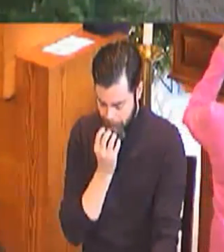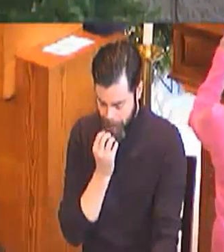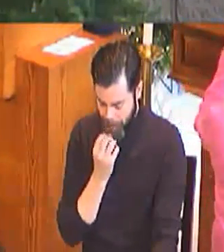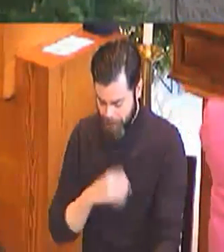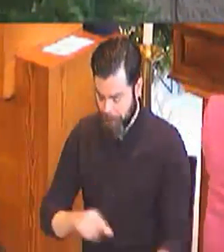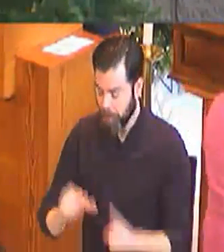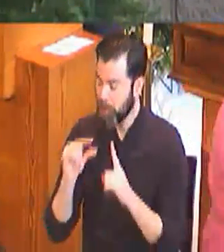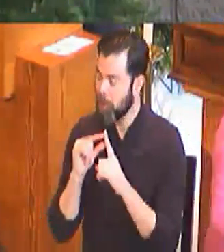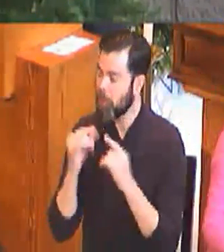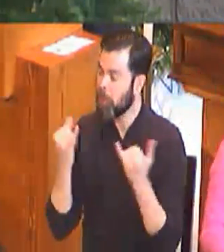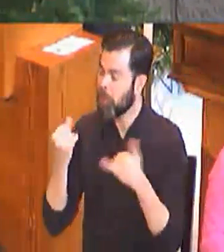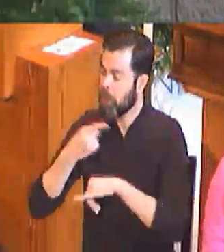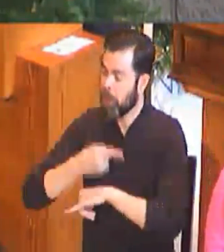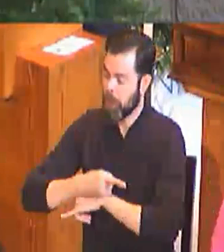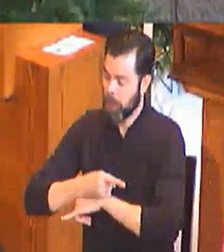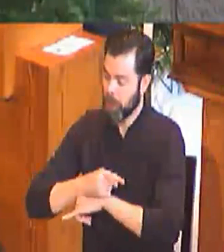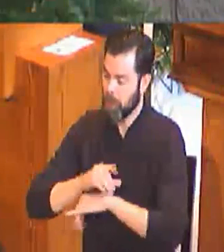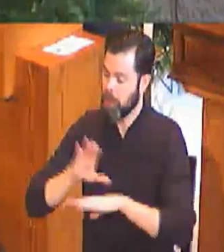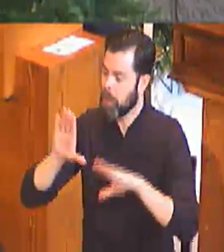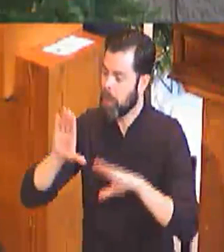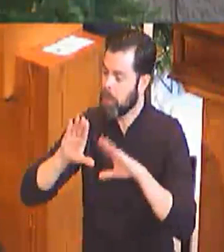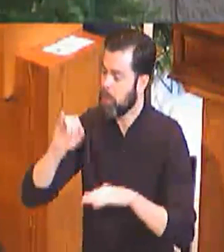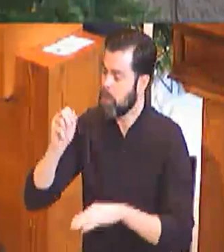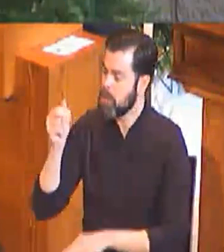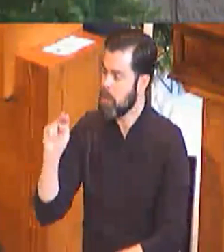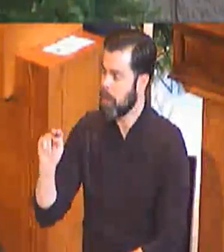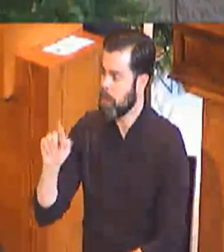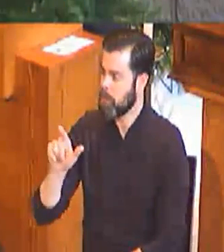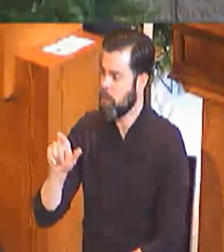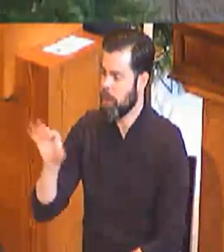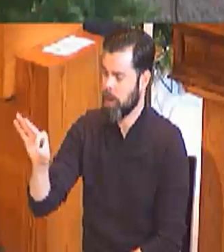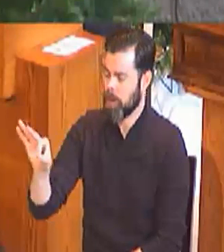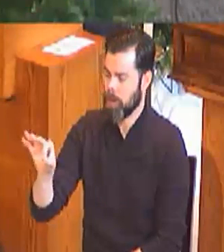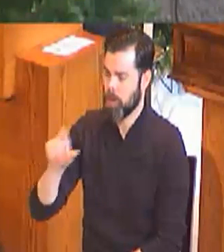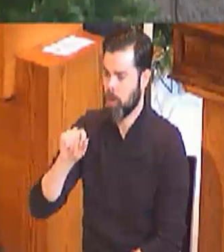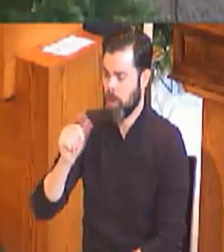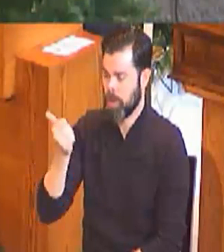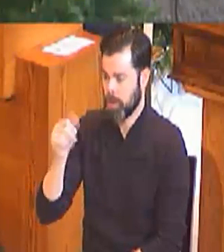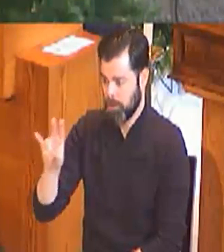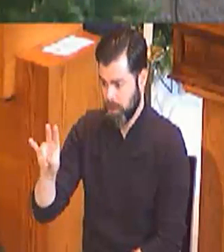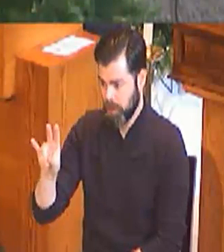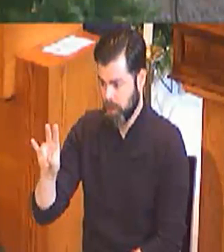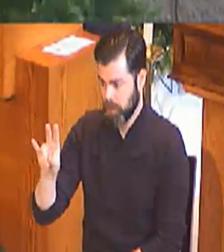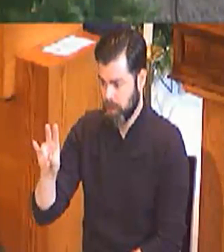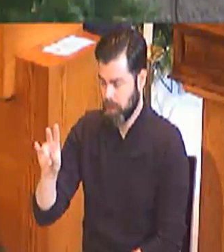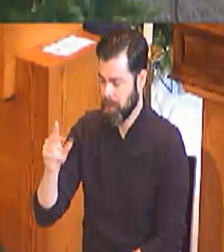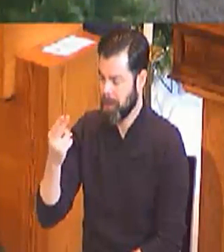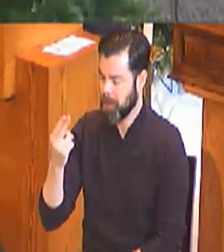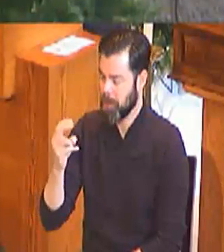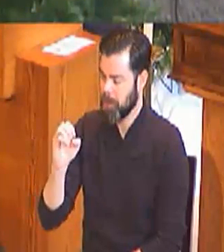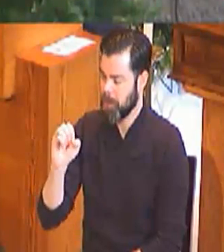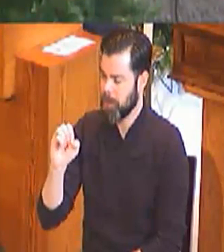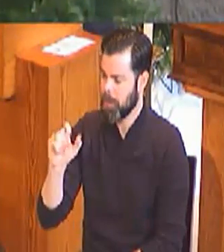The word for today, Sunday, January 29th, 2017, is healing.